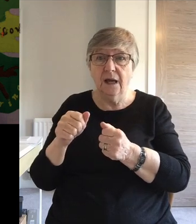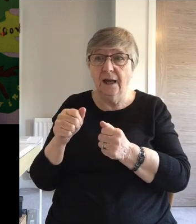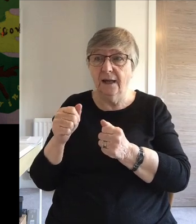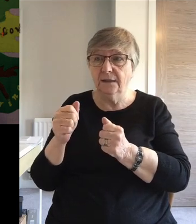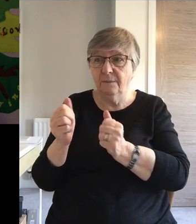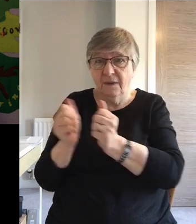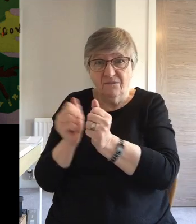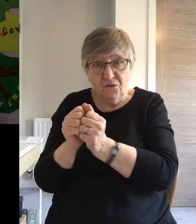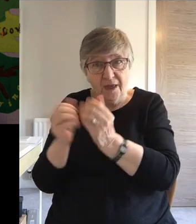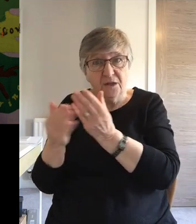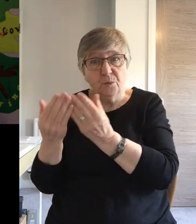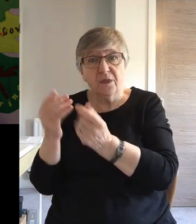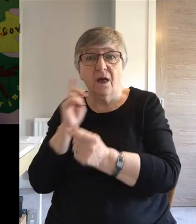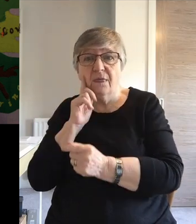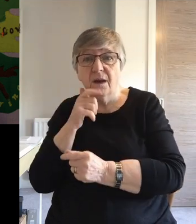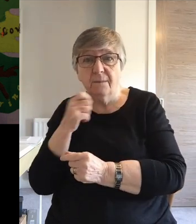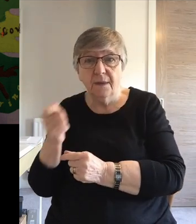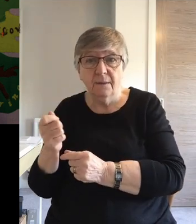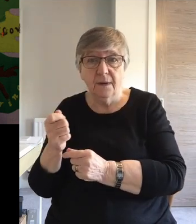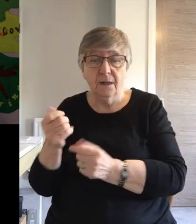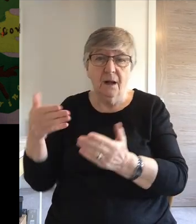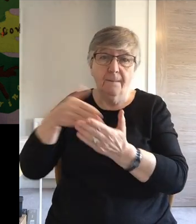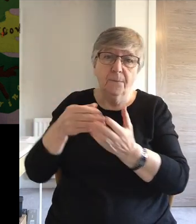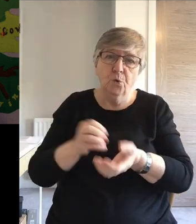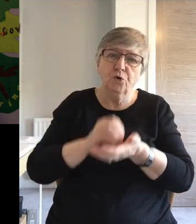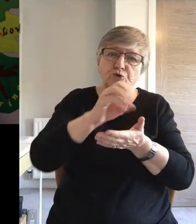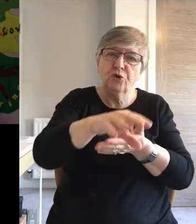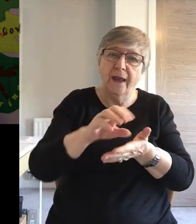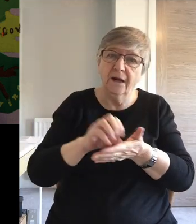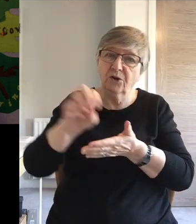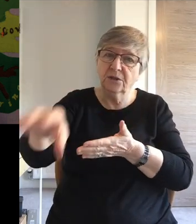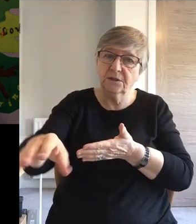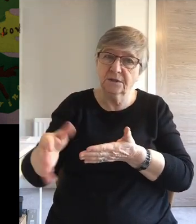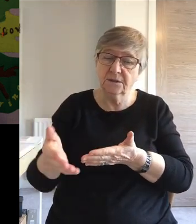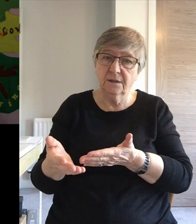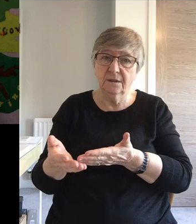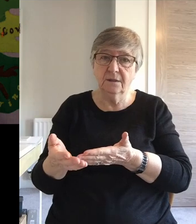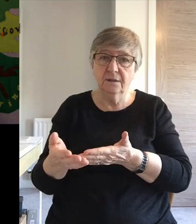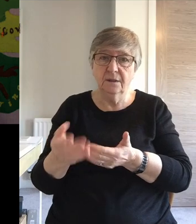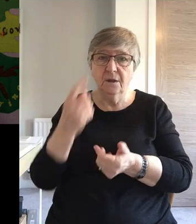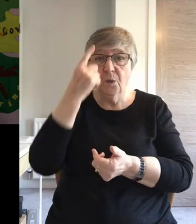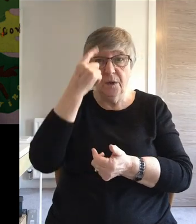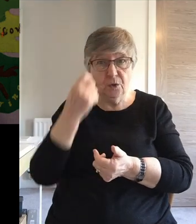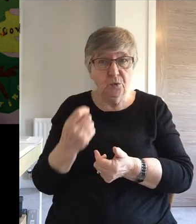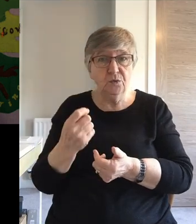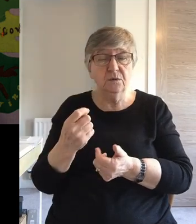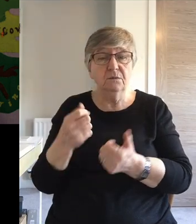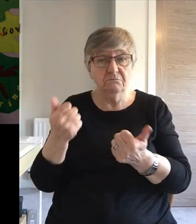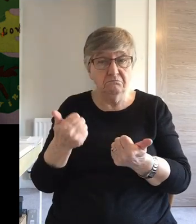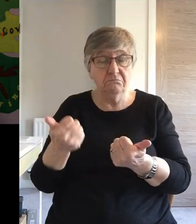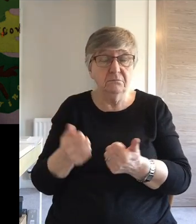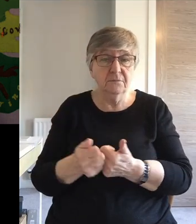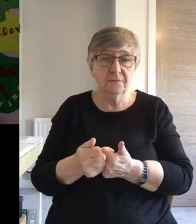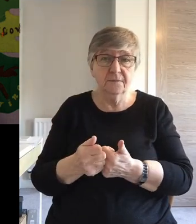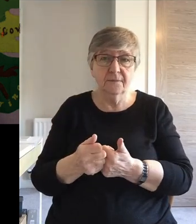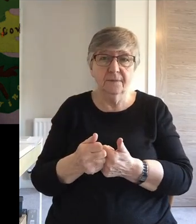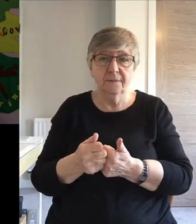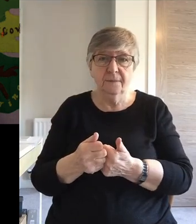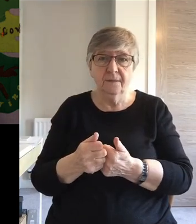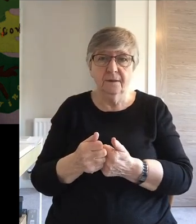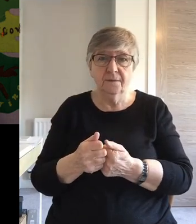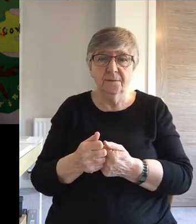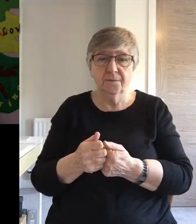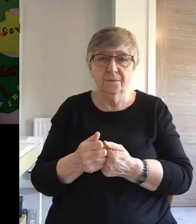at getting on with others. Yes, we could become more generous. Yes, we could, and so on.